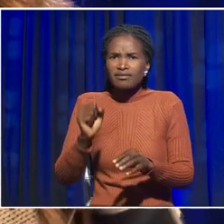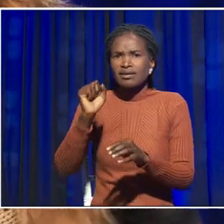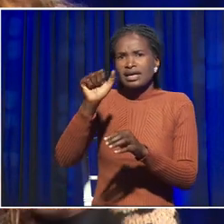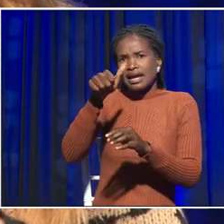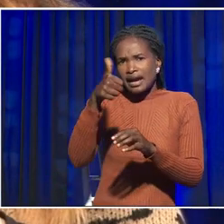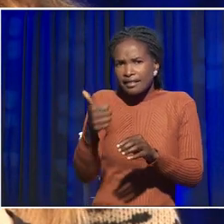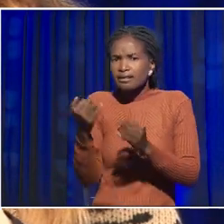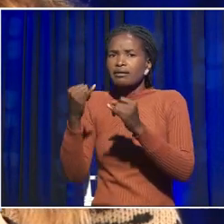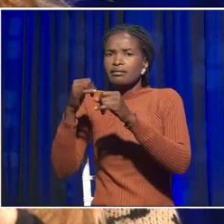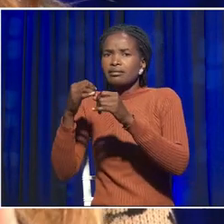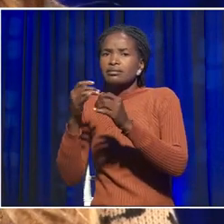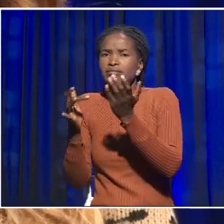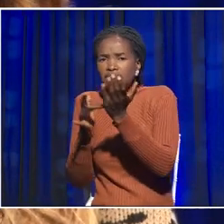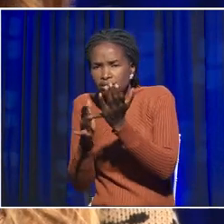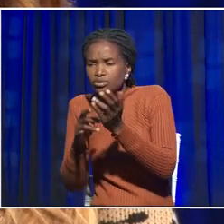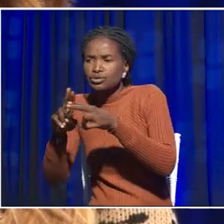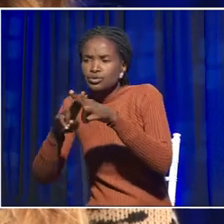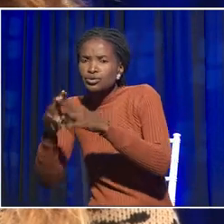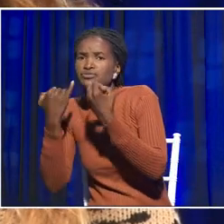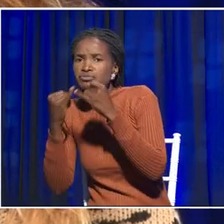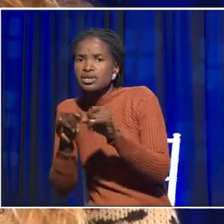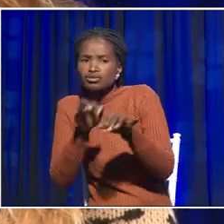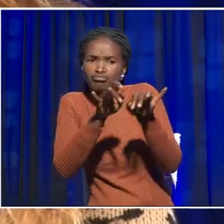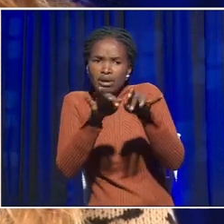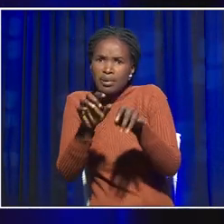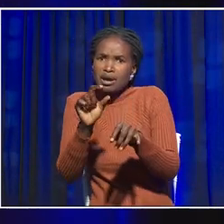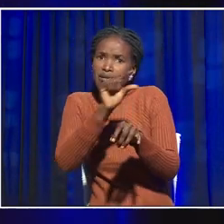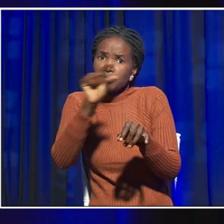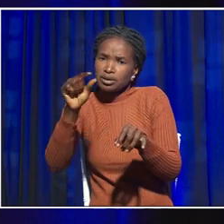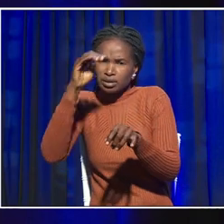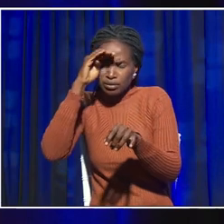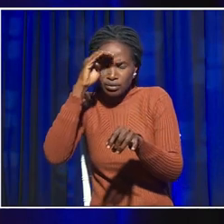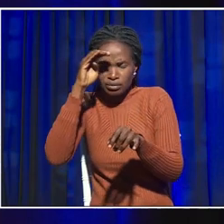exact information that you want according to your keywords that you input in your search bar.